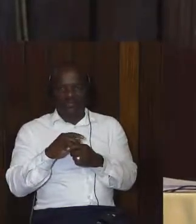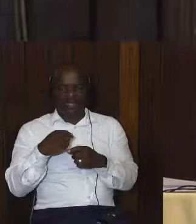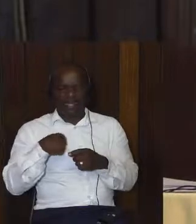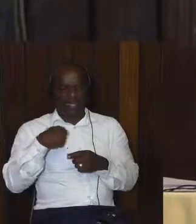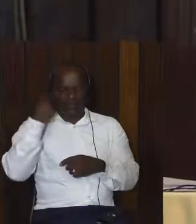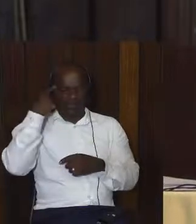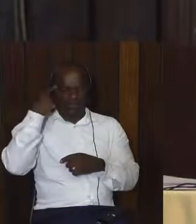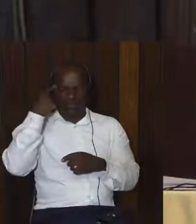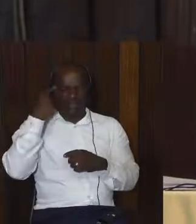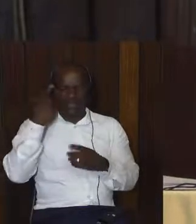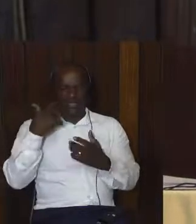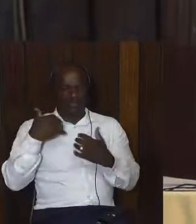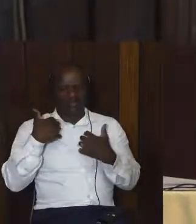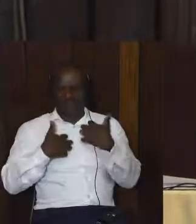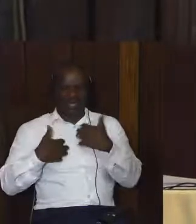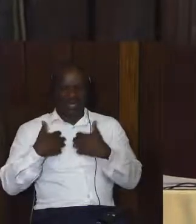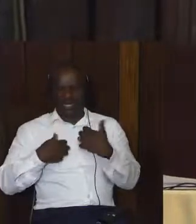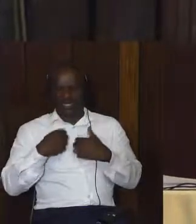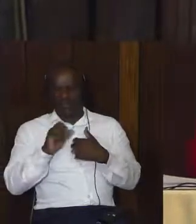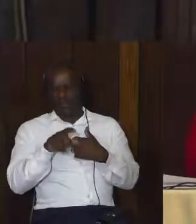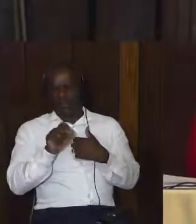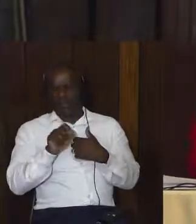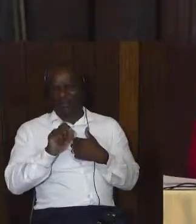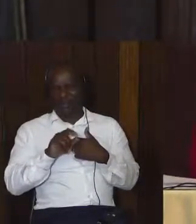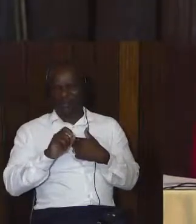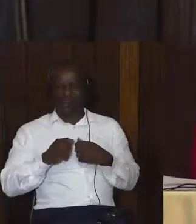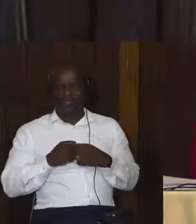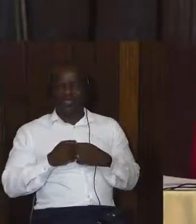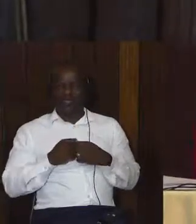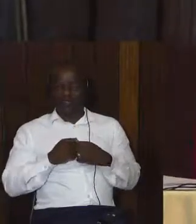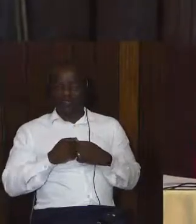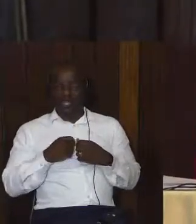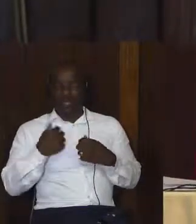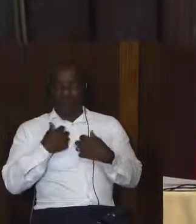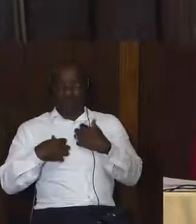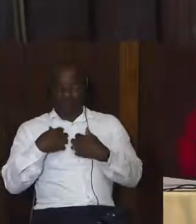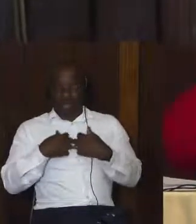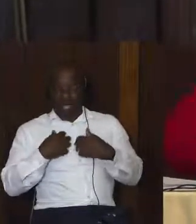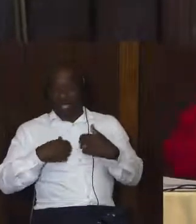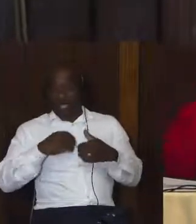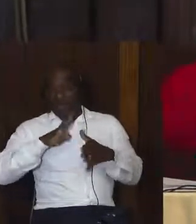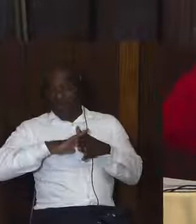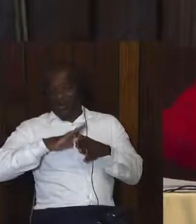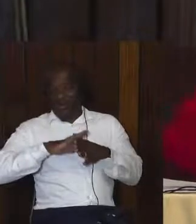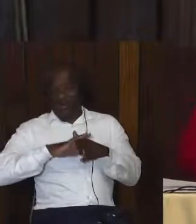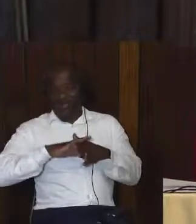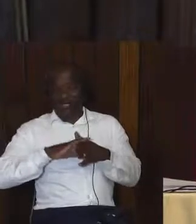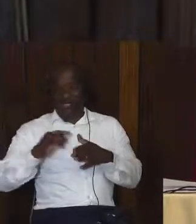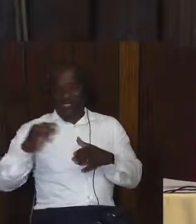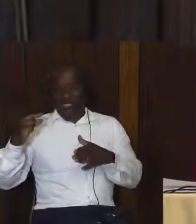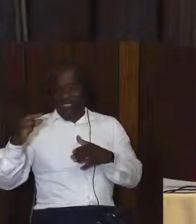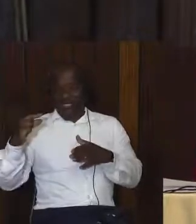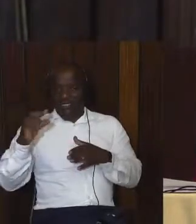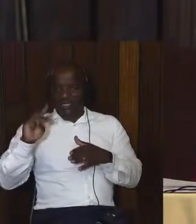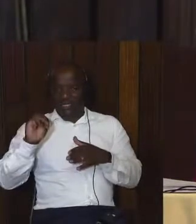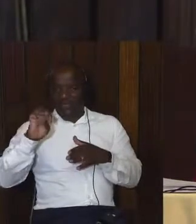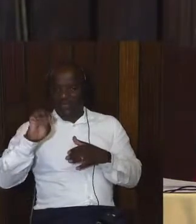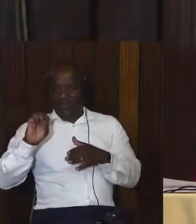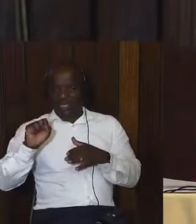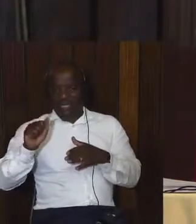I'm just worried about that. And I'm worried about that because if GMA can just easily get money from